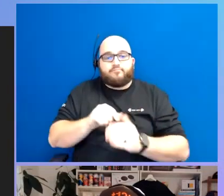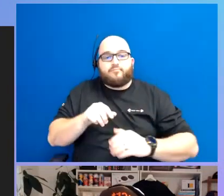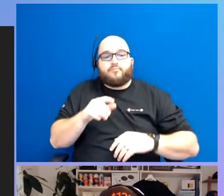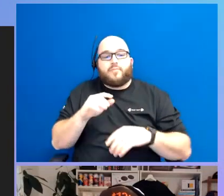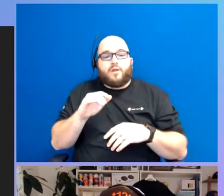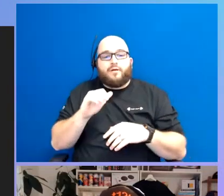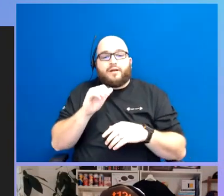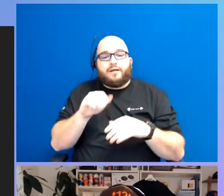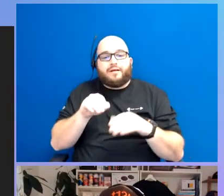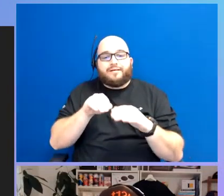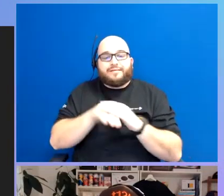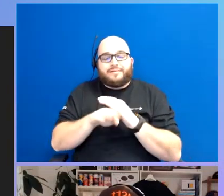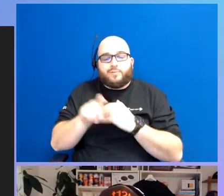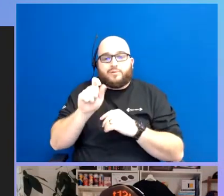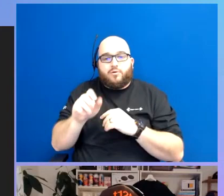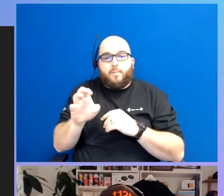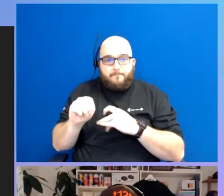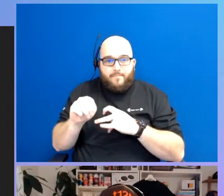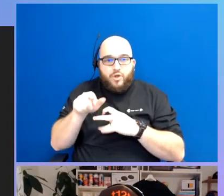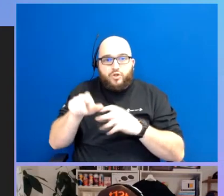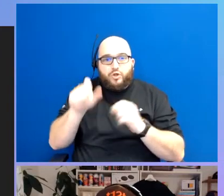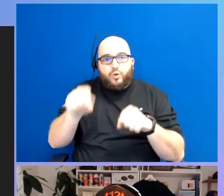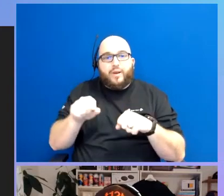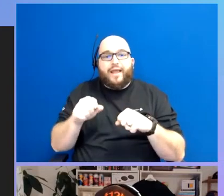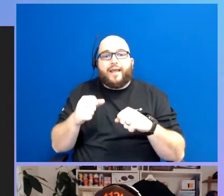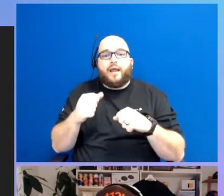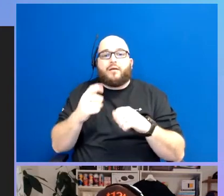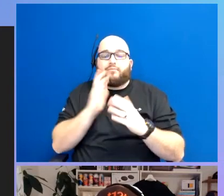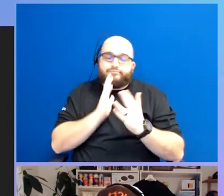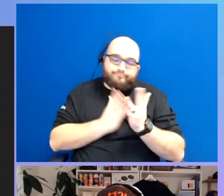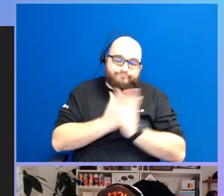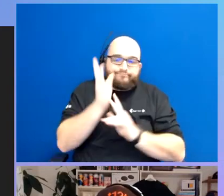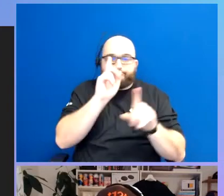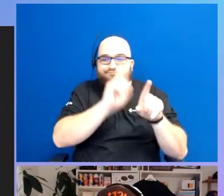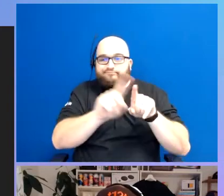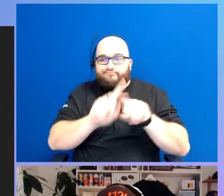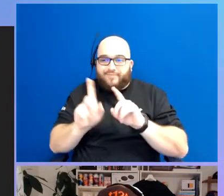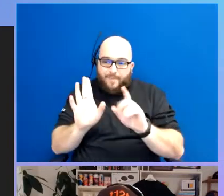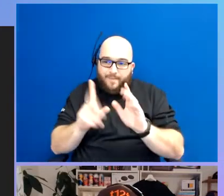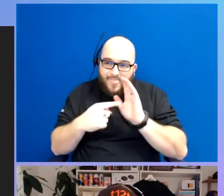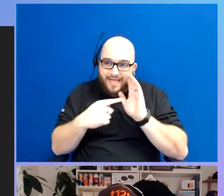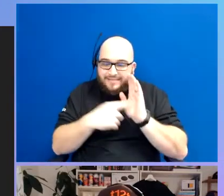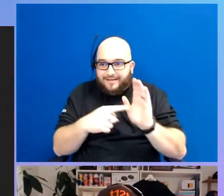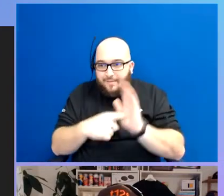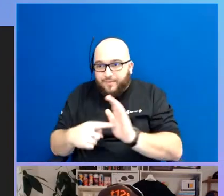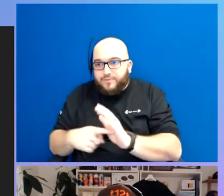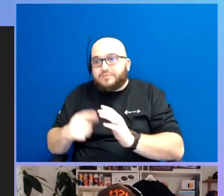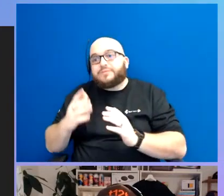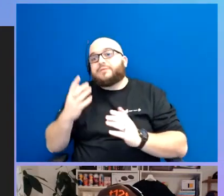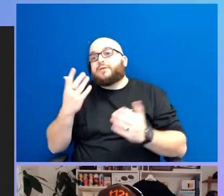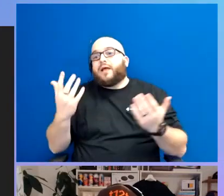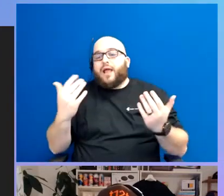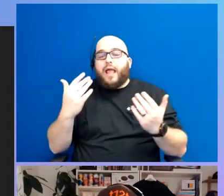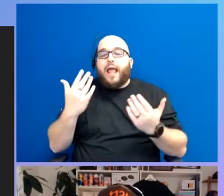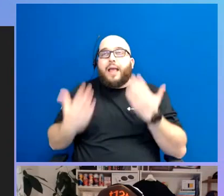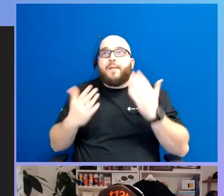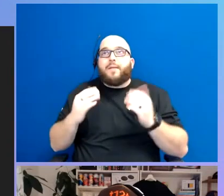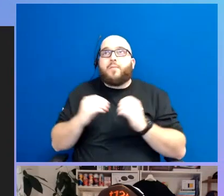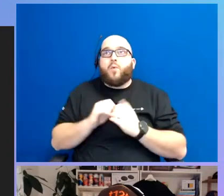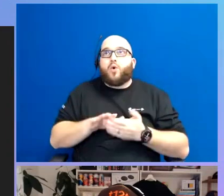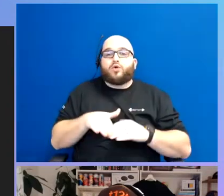accesslab.com. So you can go through the examples and maybe in a slower pace